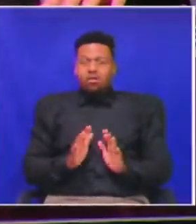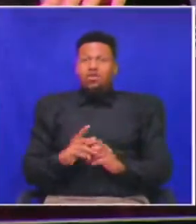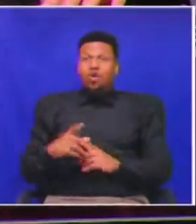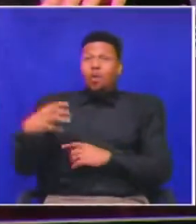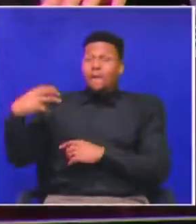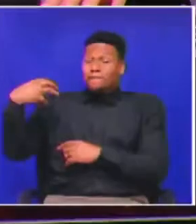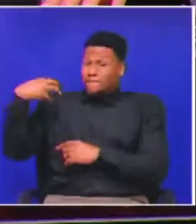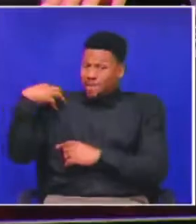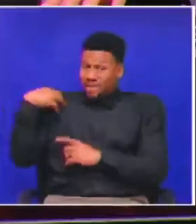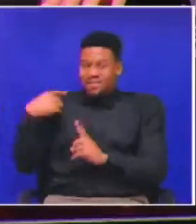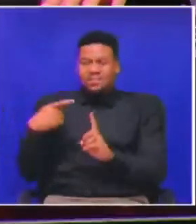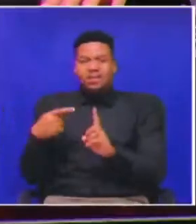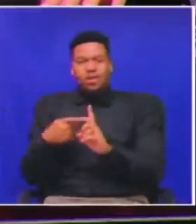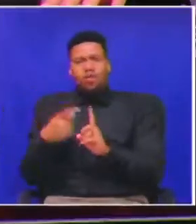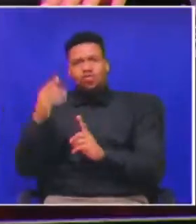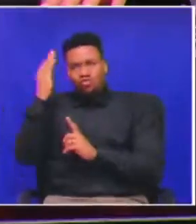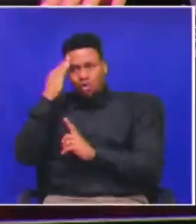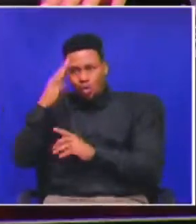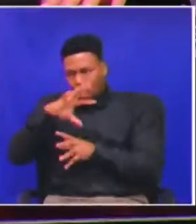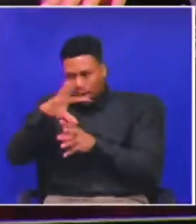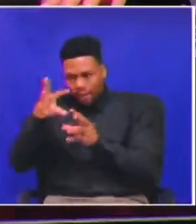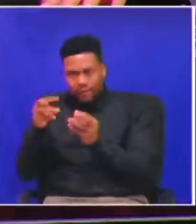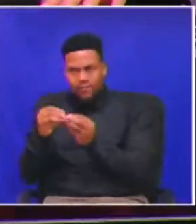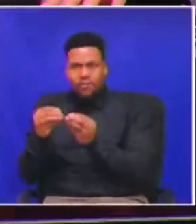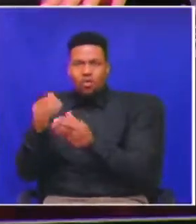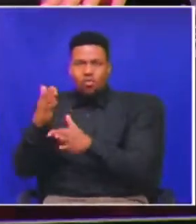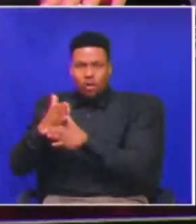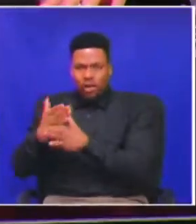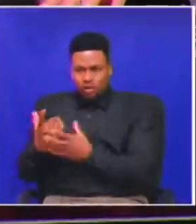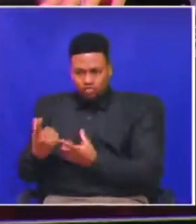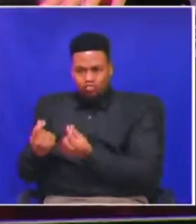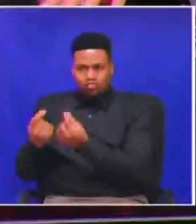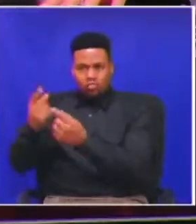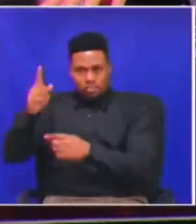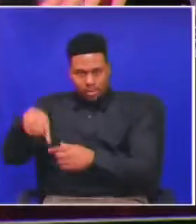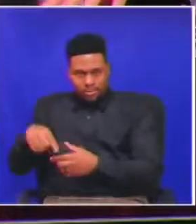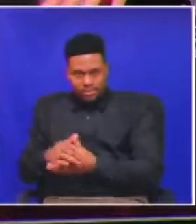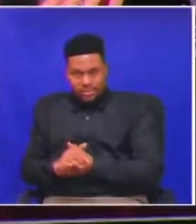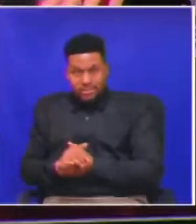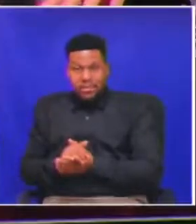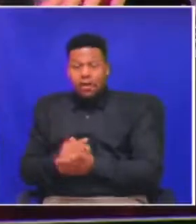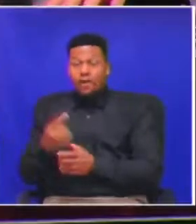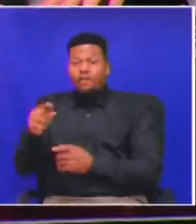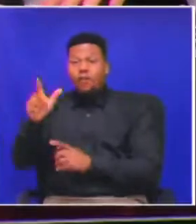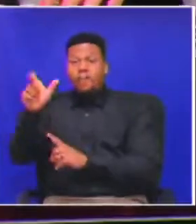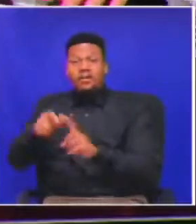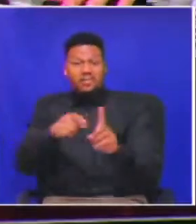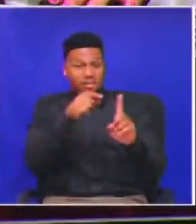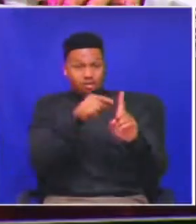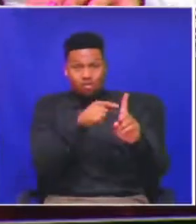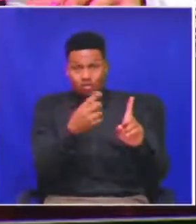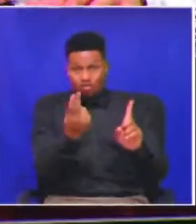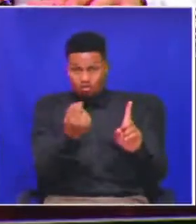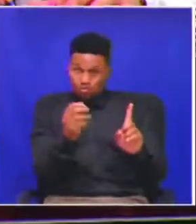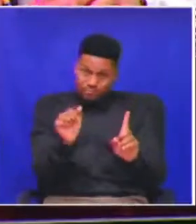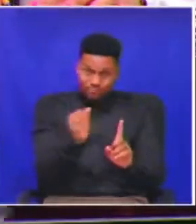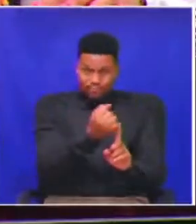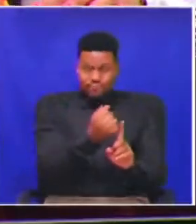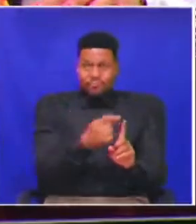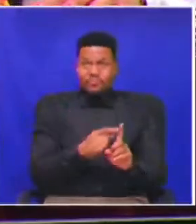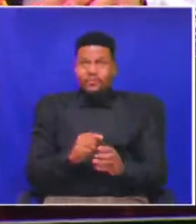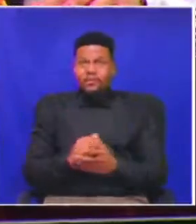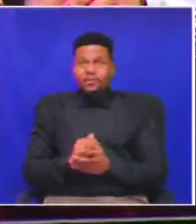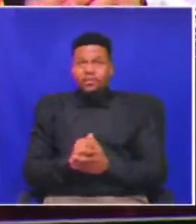of the work that needs to be done by this key official will play a critical role